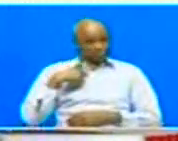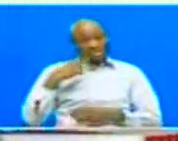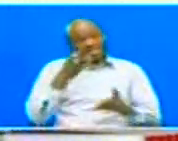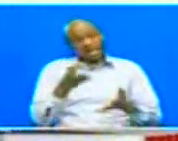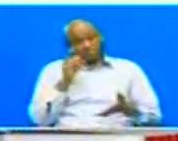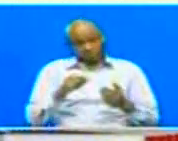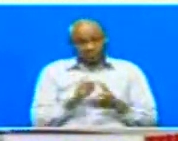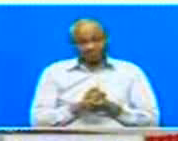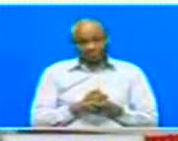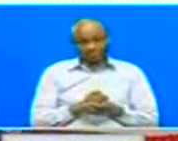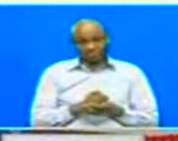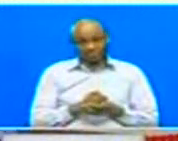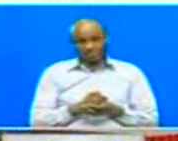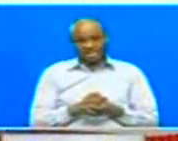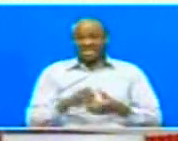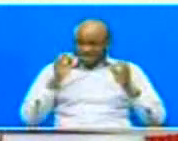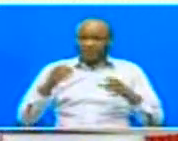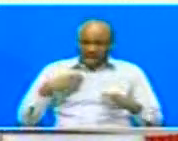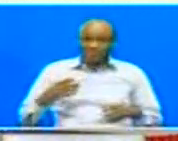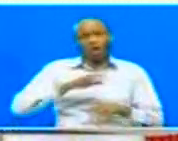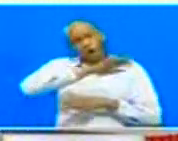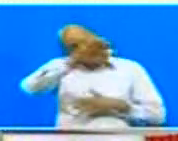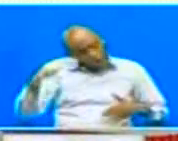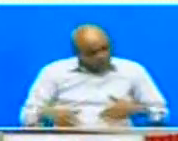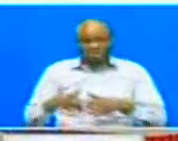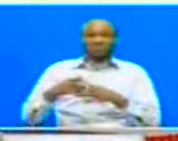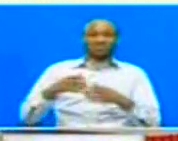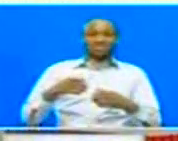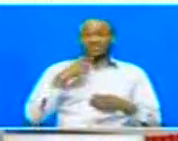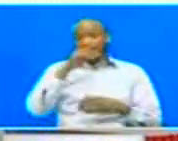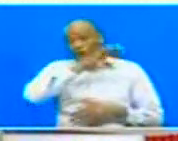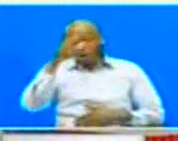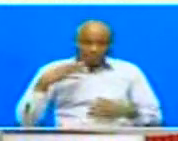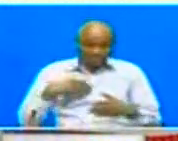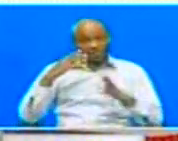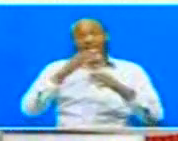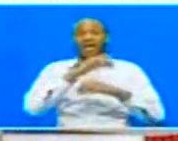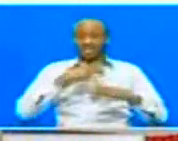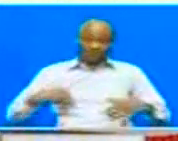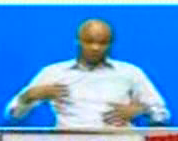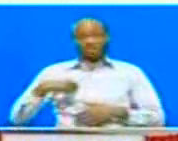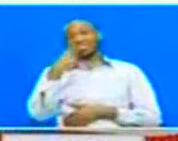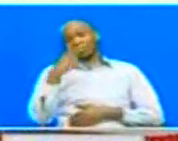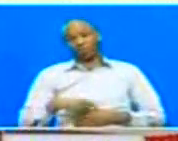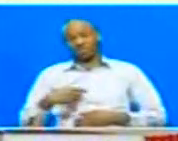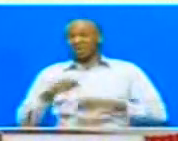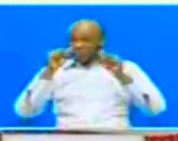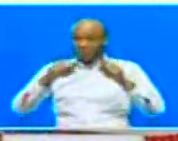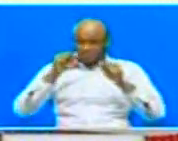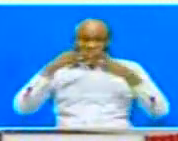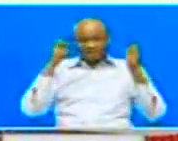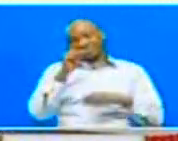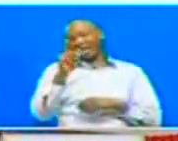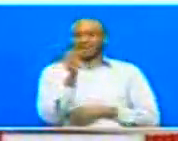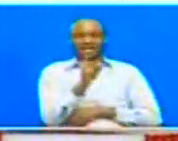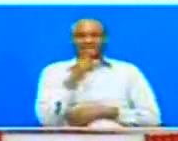having, rather than having this blanket condemnation of everybody in the refugee camp as a possible